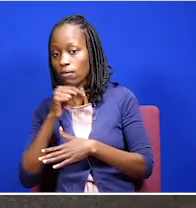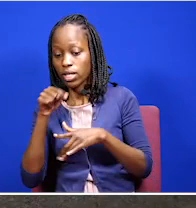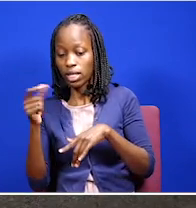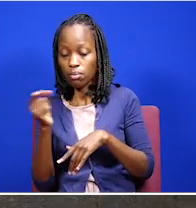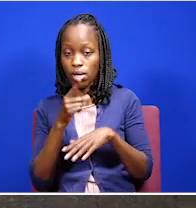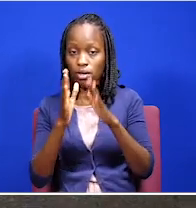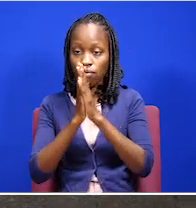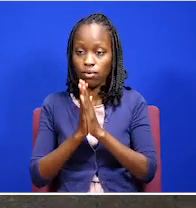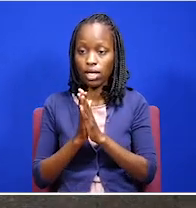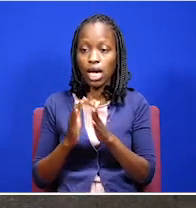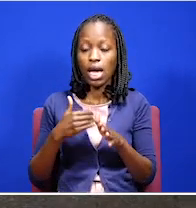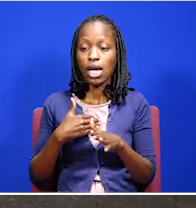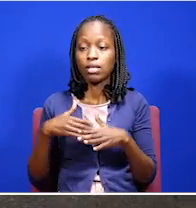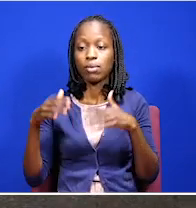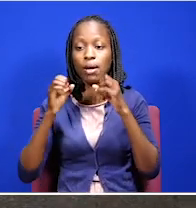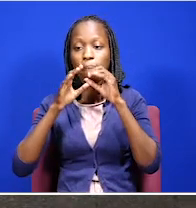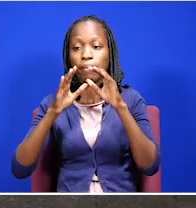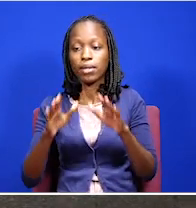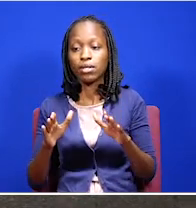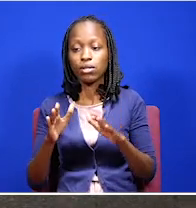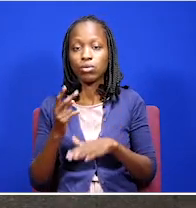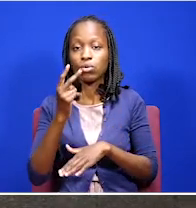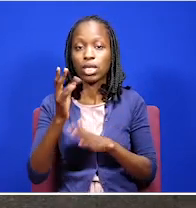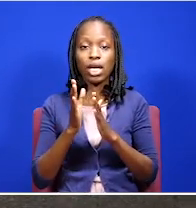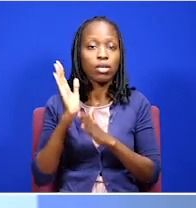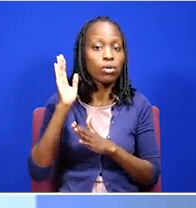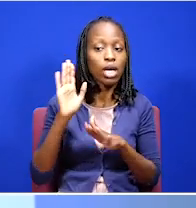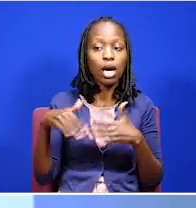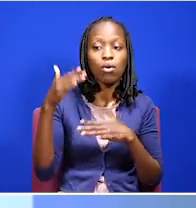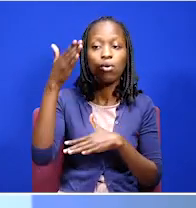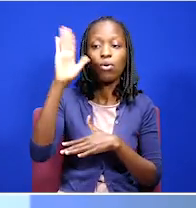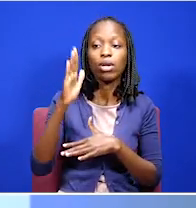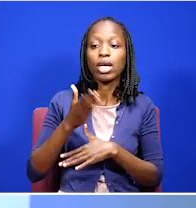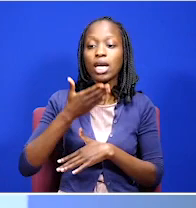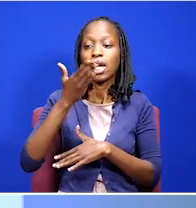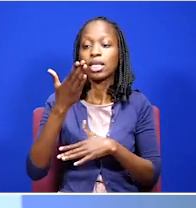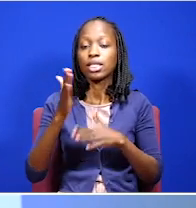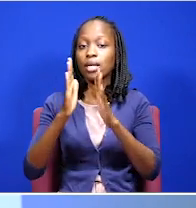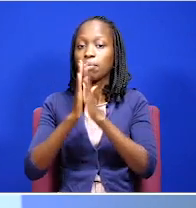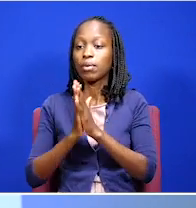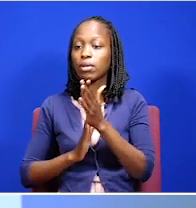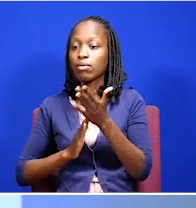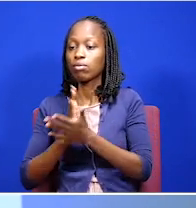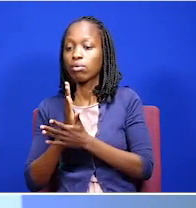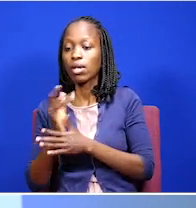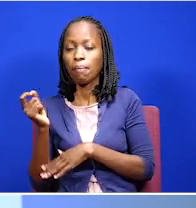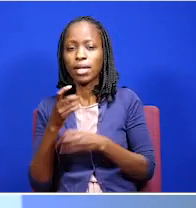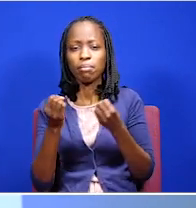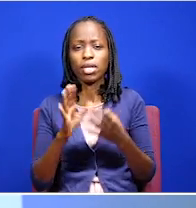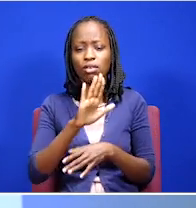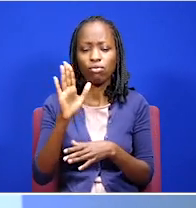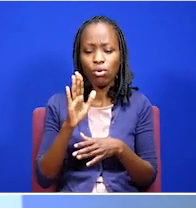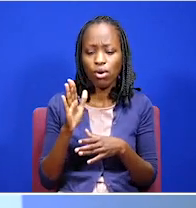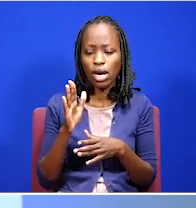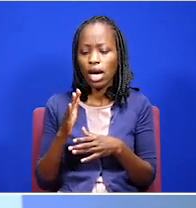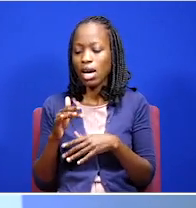has been such a blessing to see and to hear of how God has answered prayer right through the month. Many, many of you have shared your prayer